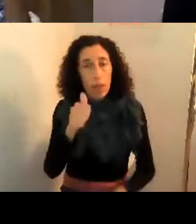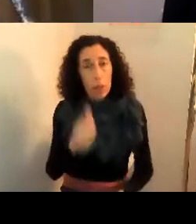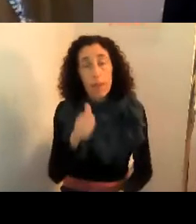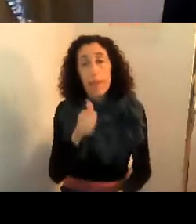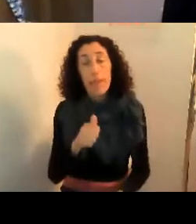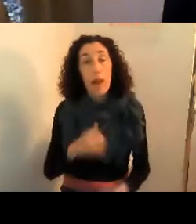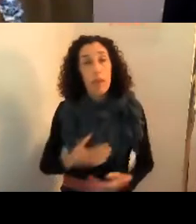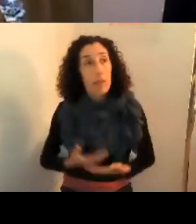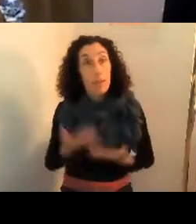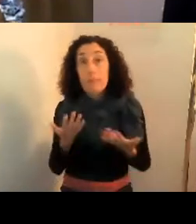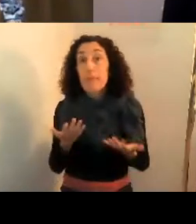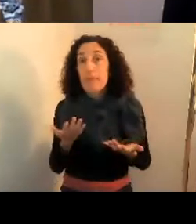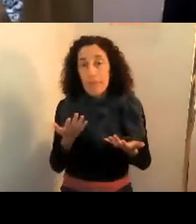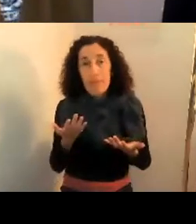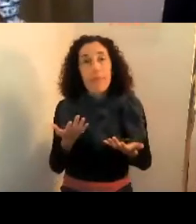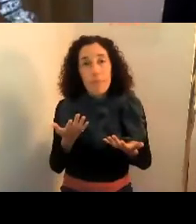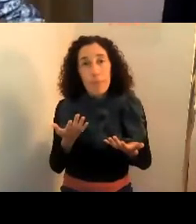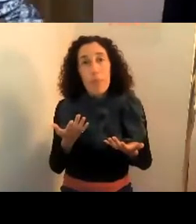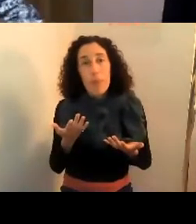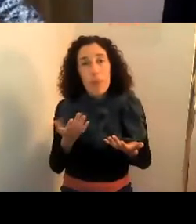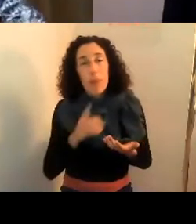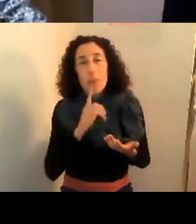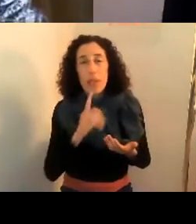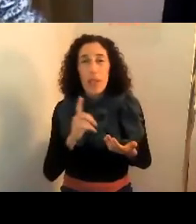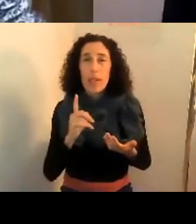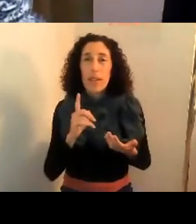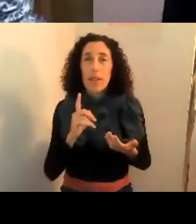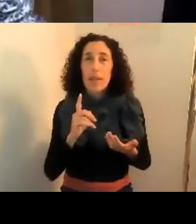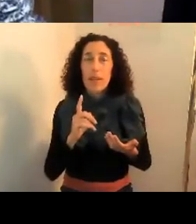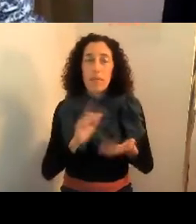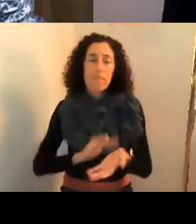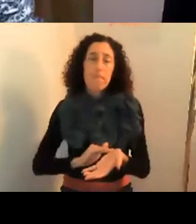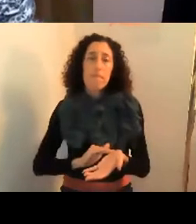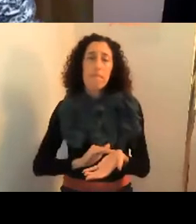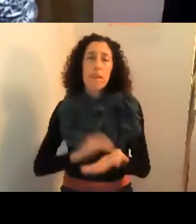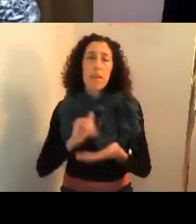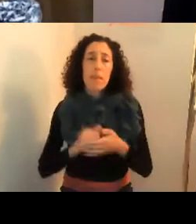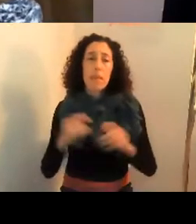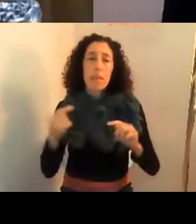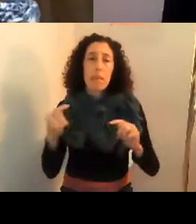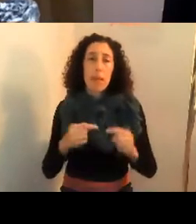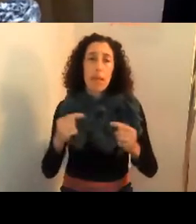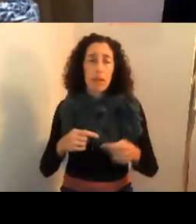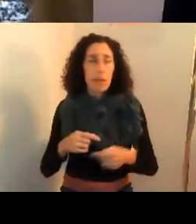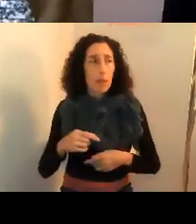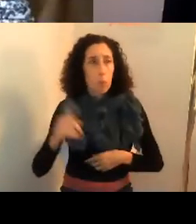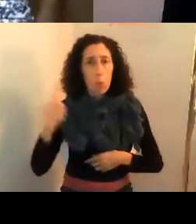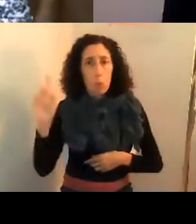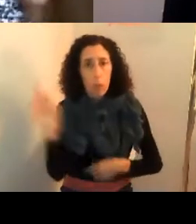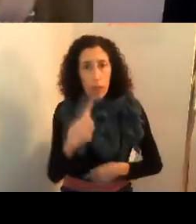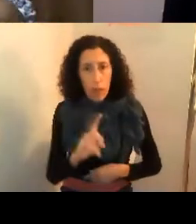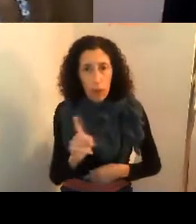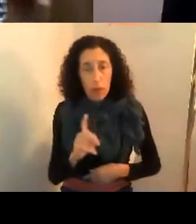and to really audit where that pain is, and not suppress it, but honor